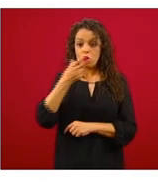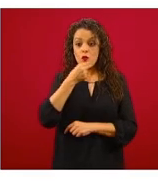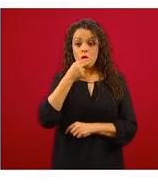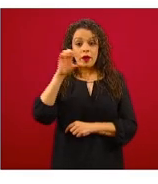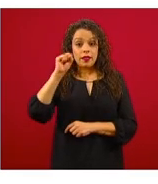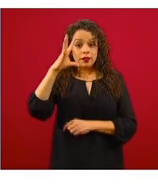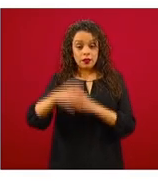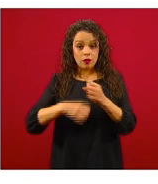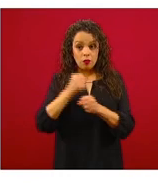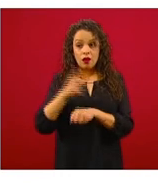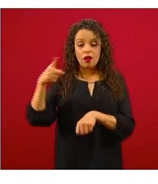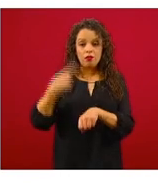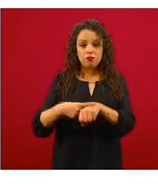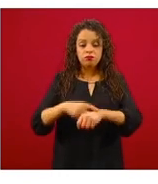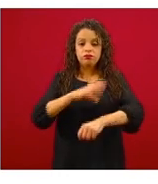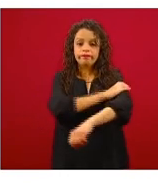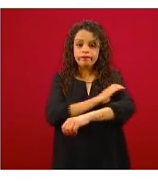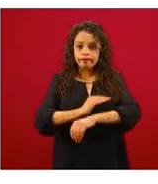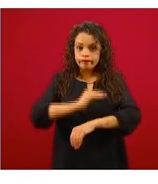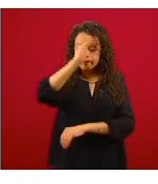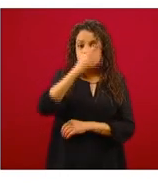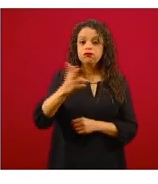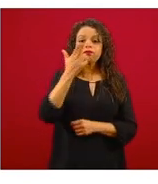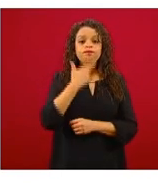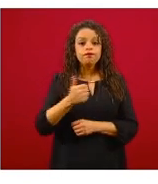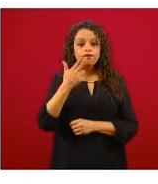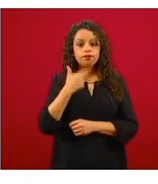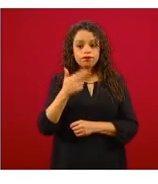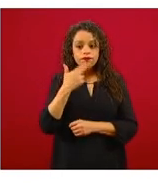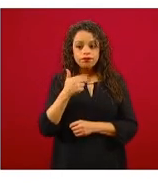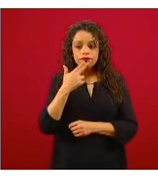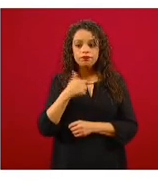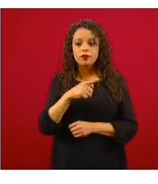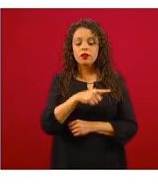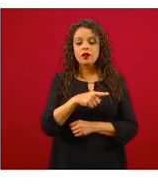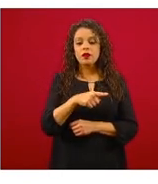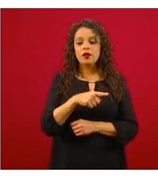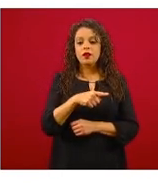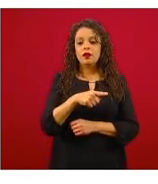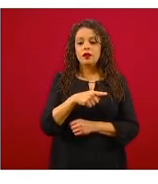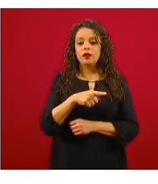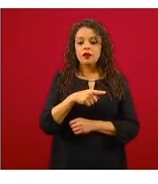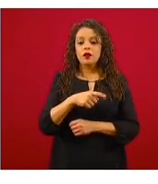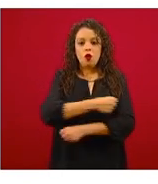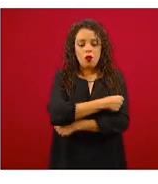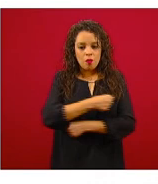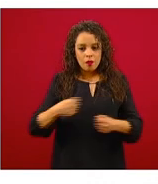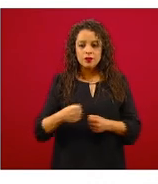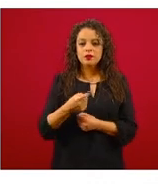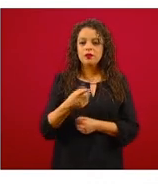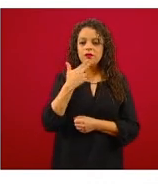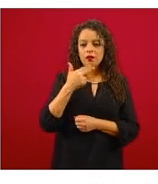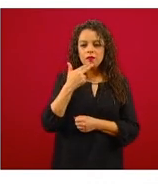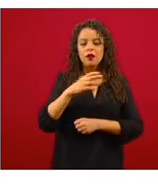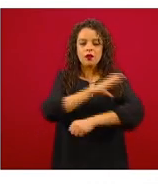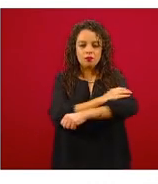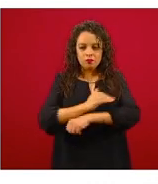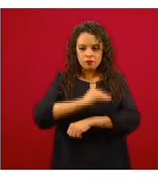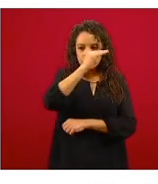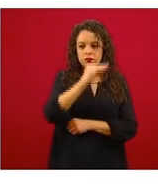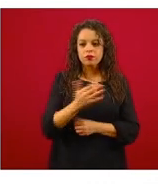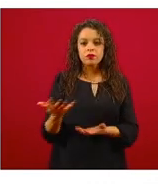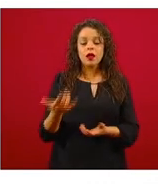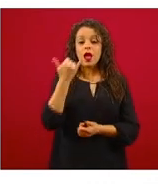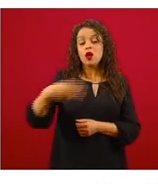old, obese, has hypertension and diabetes, and also smokes. And he has a very, very high risk of developing a